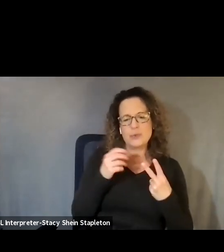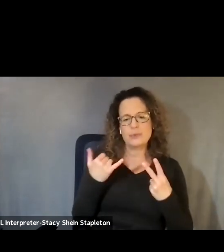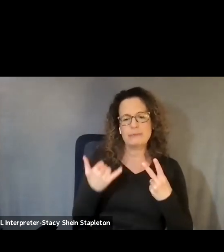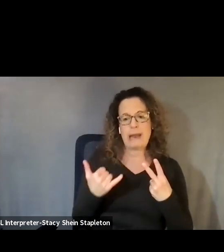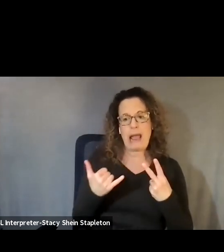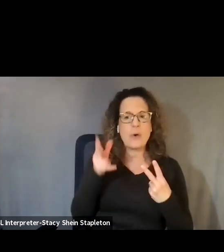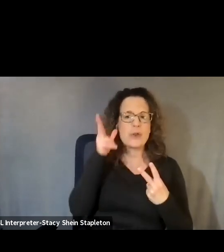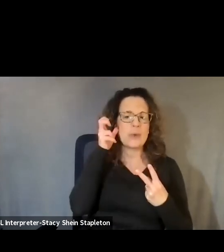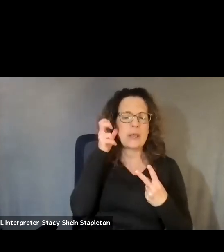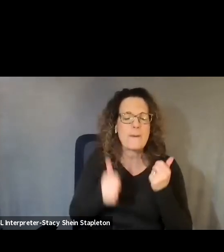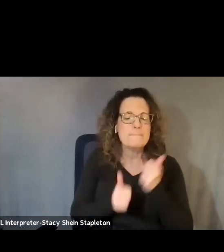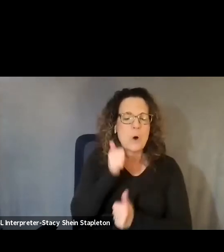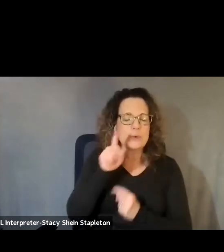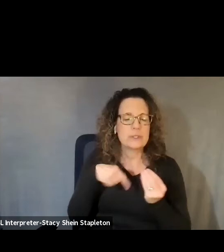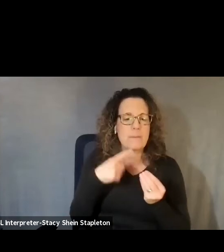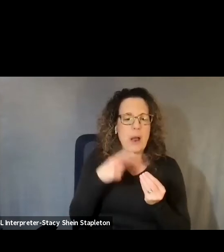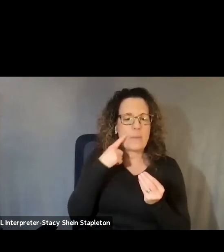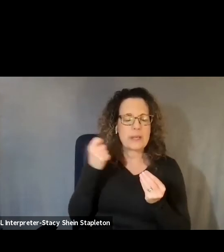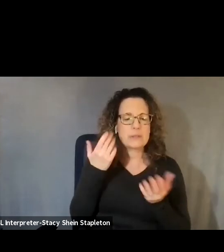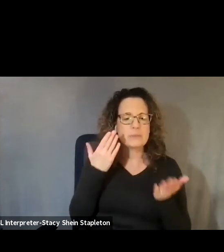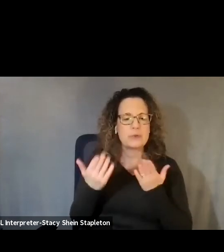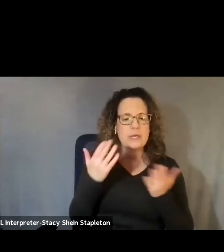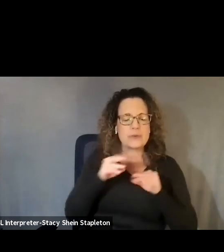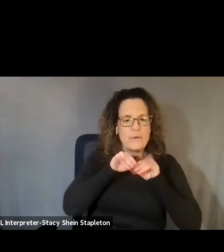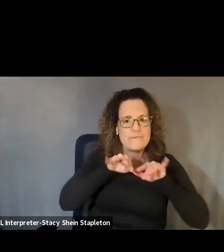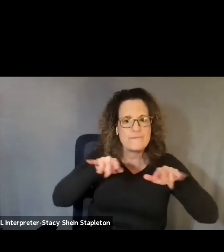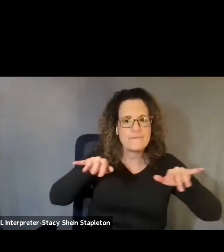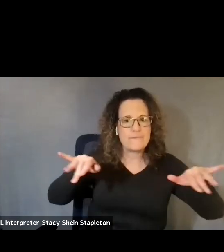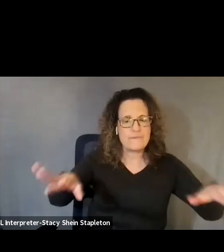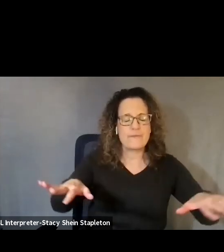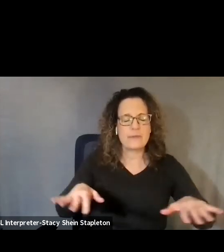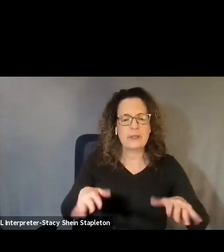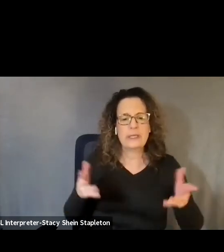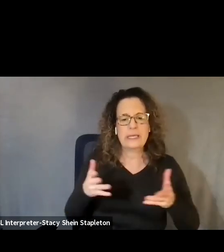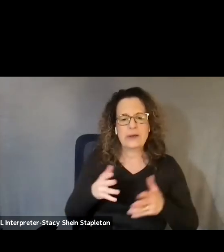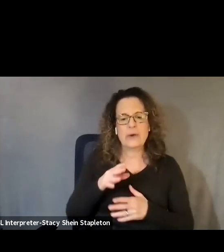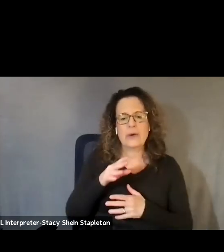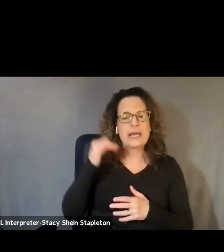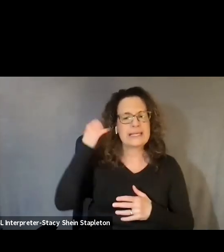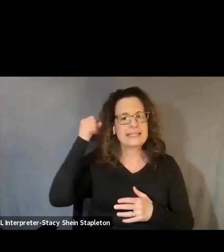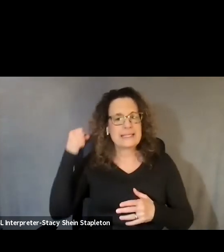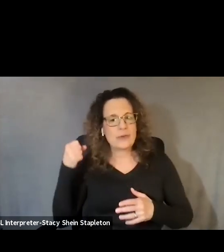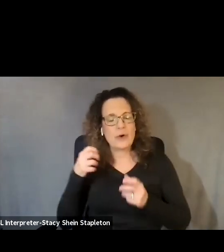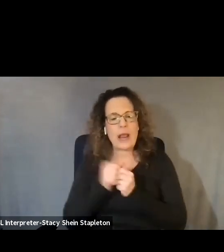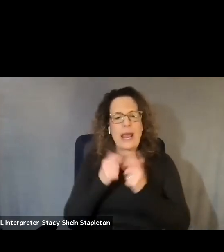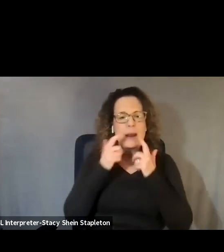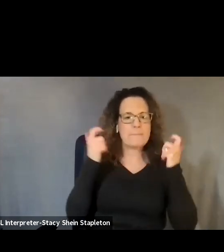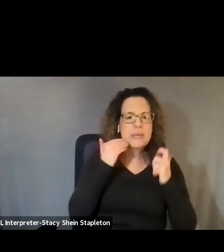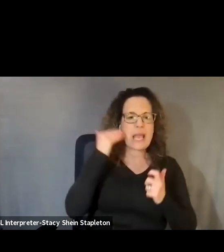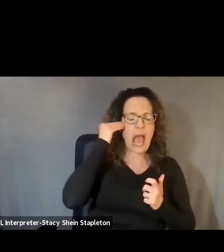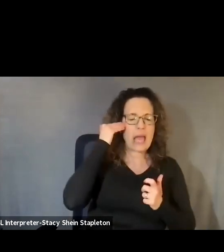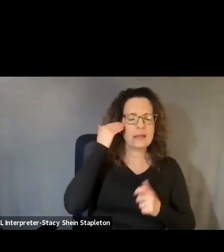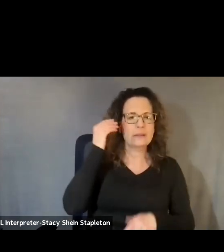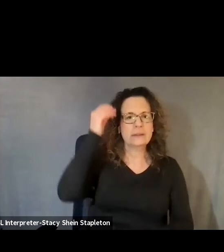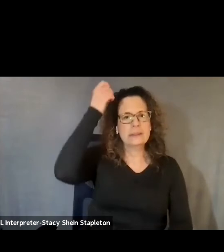most because of the potential for invasion by Asian carp are silver and bighead. Silver get irritated by